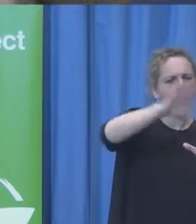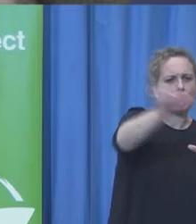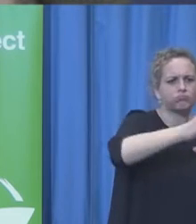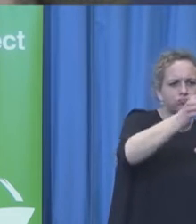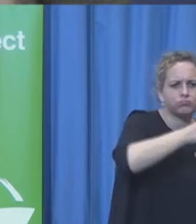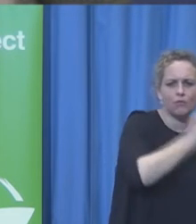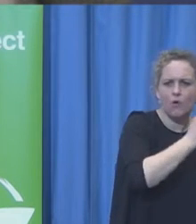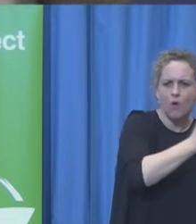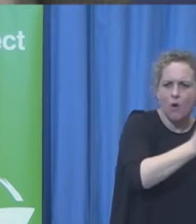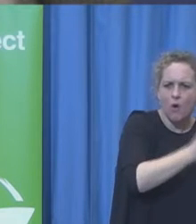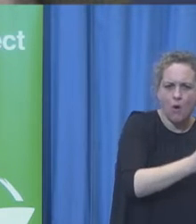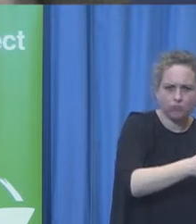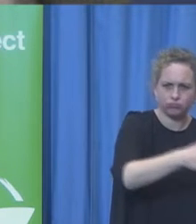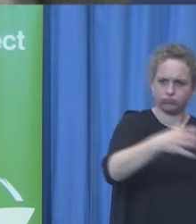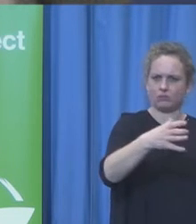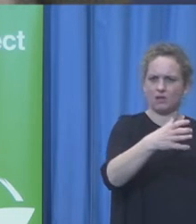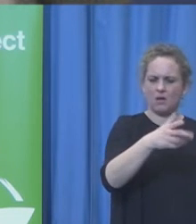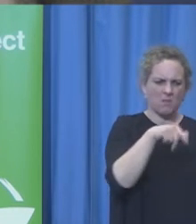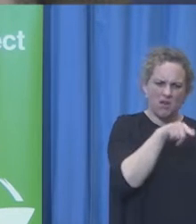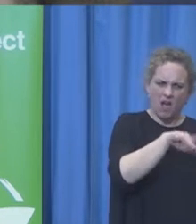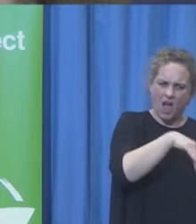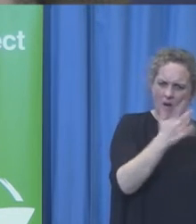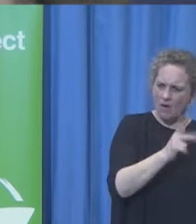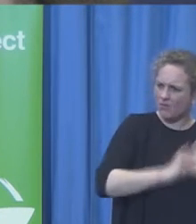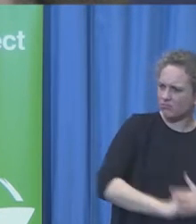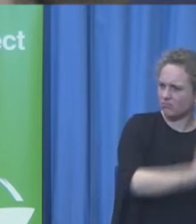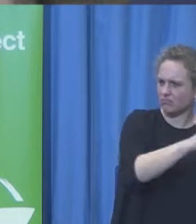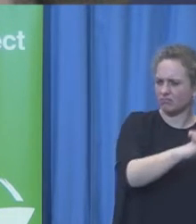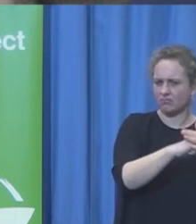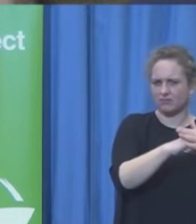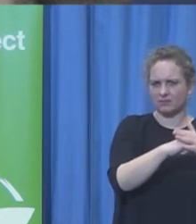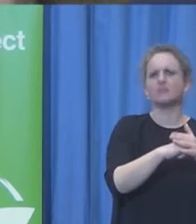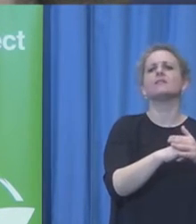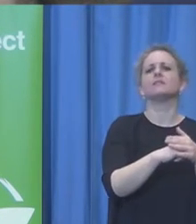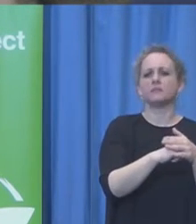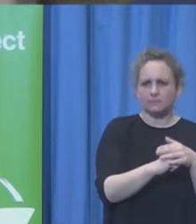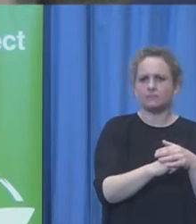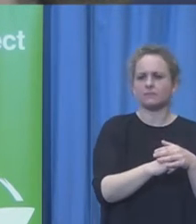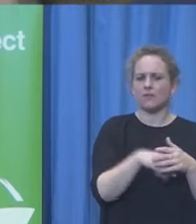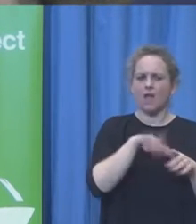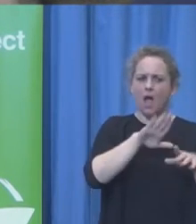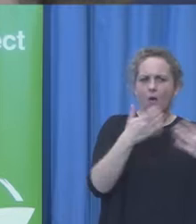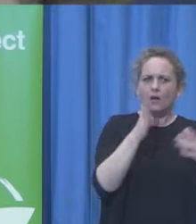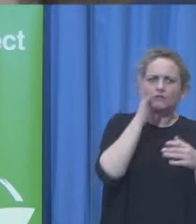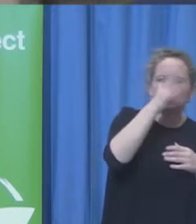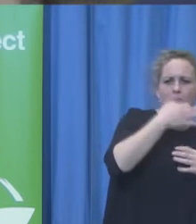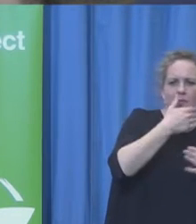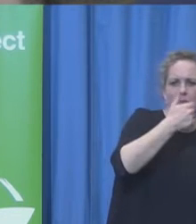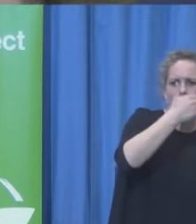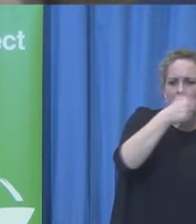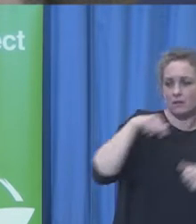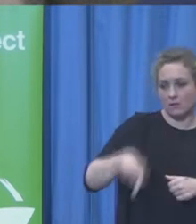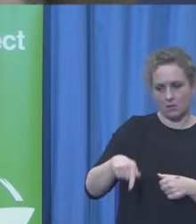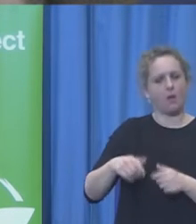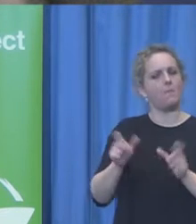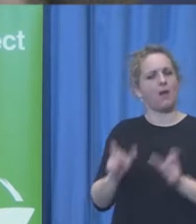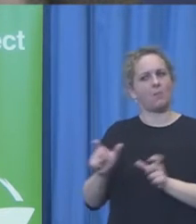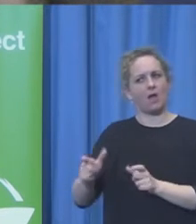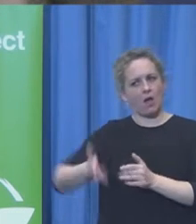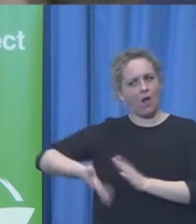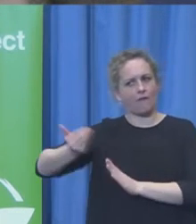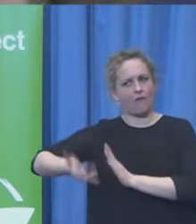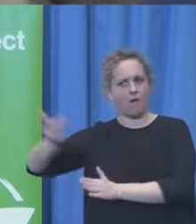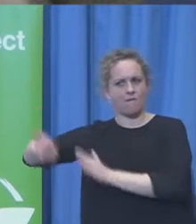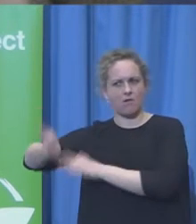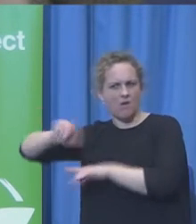support her very important and very good work. Second question to the two other speakers. Quite often